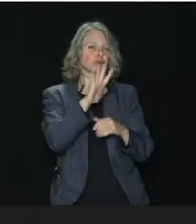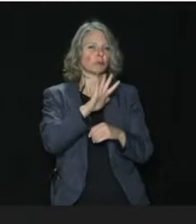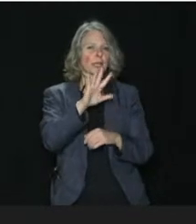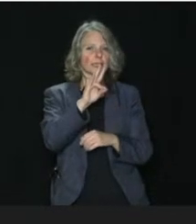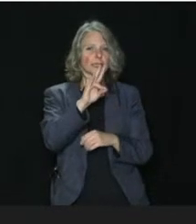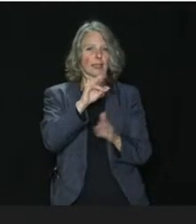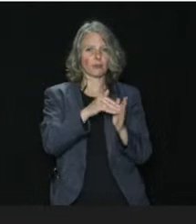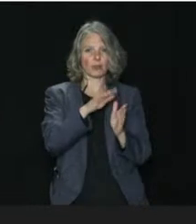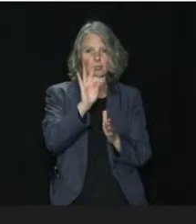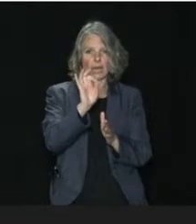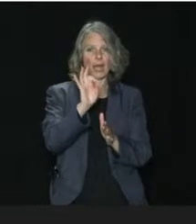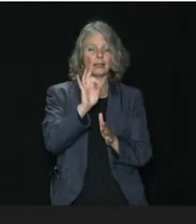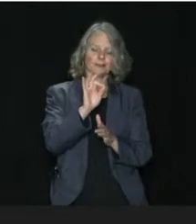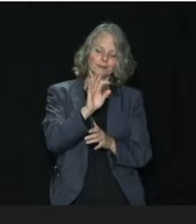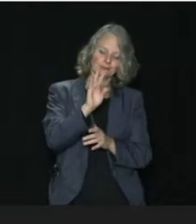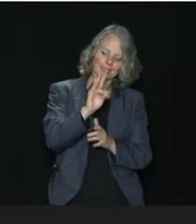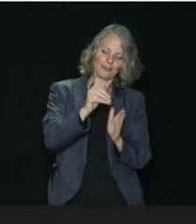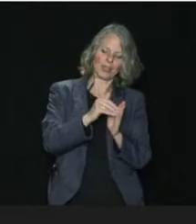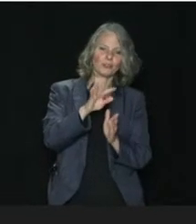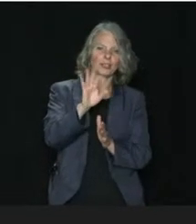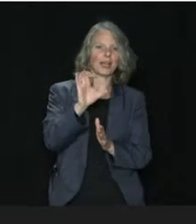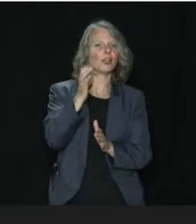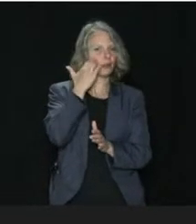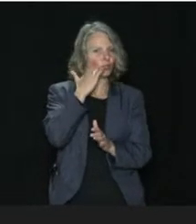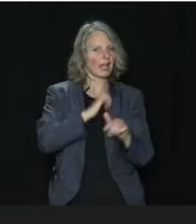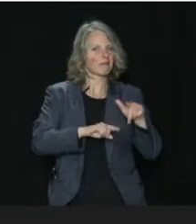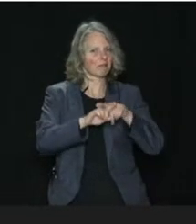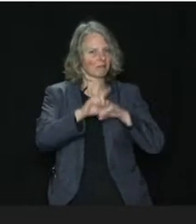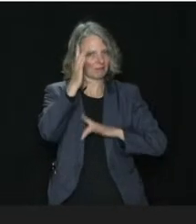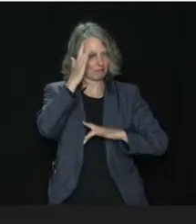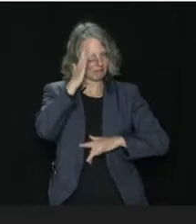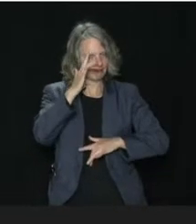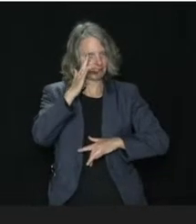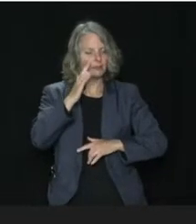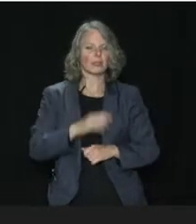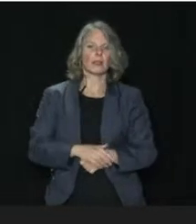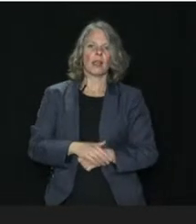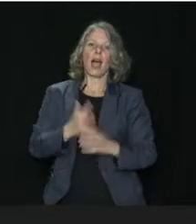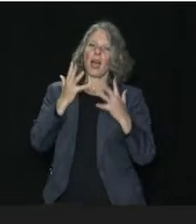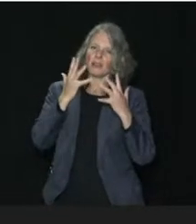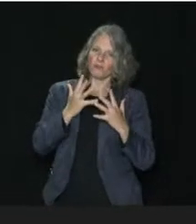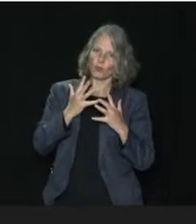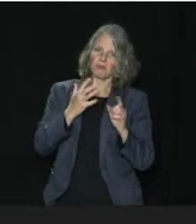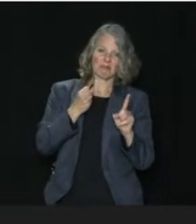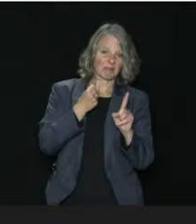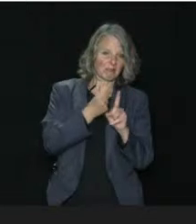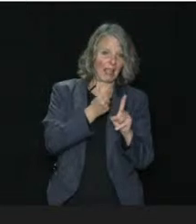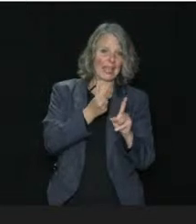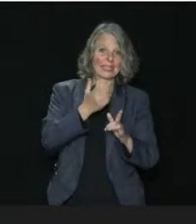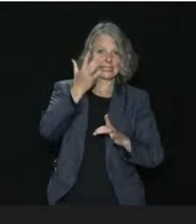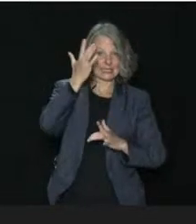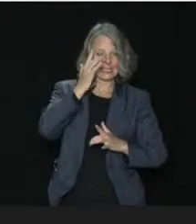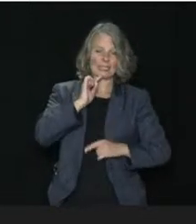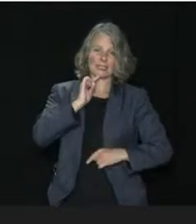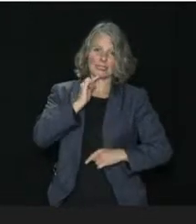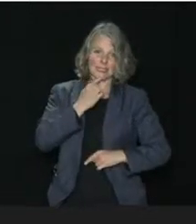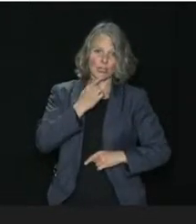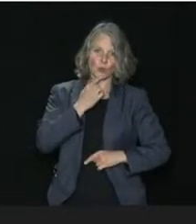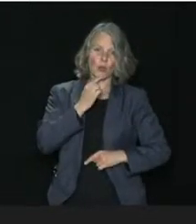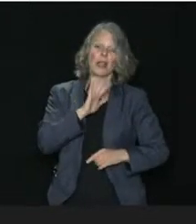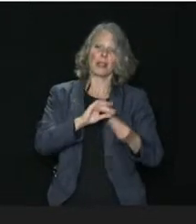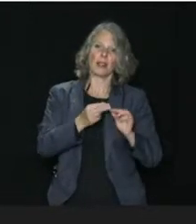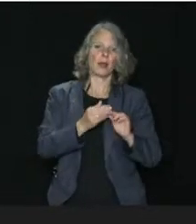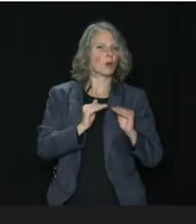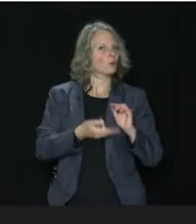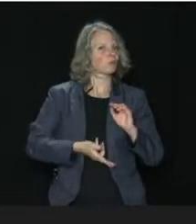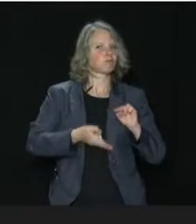7,900 cases reported daily. Unfortunately, the number of people experiencing severe and critical illness